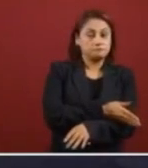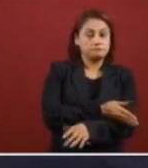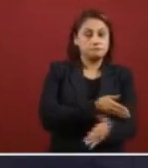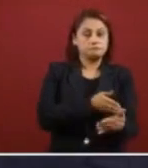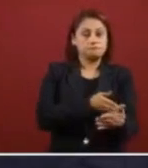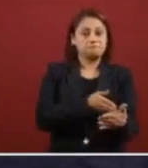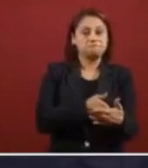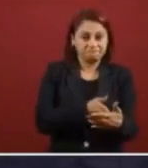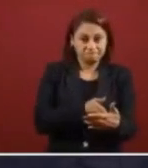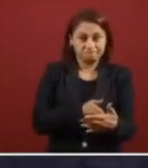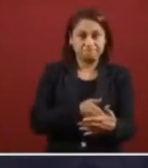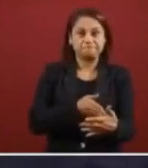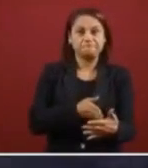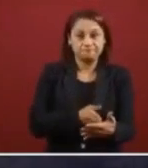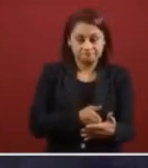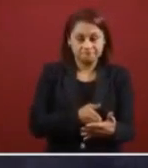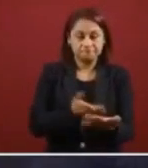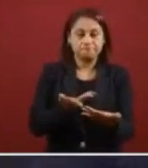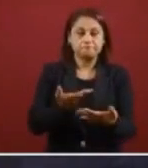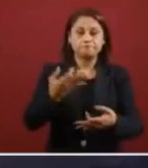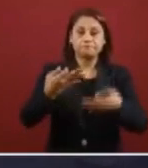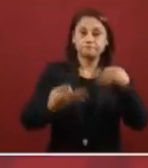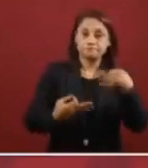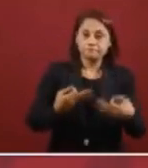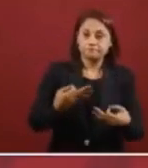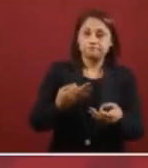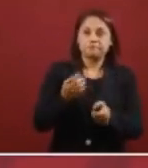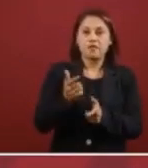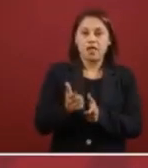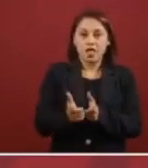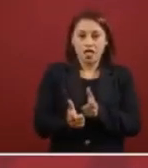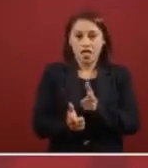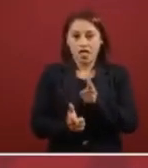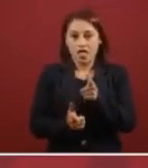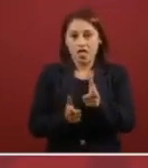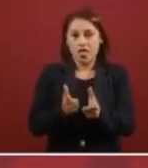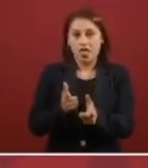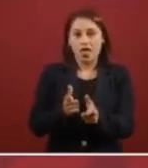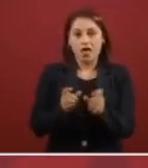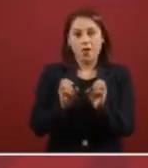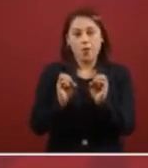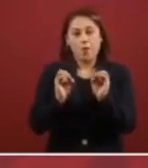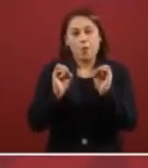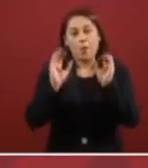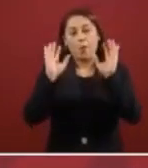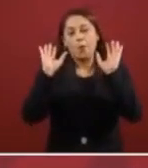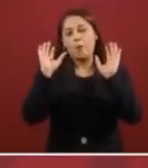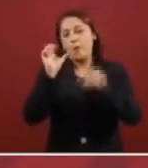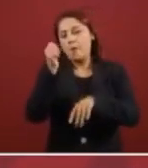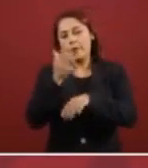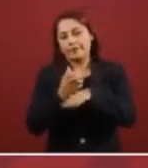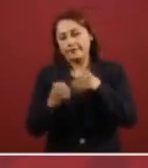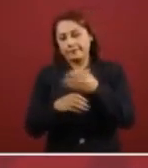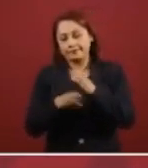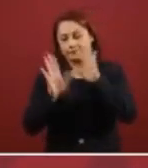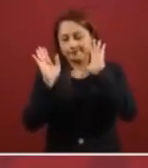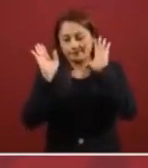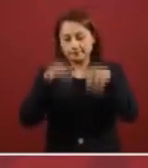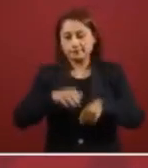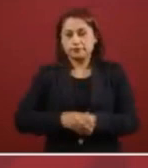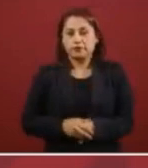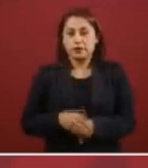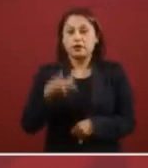Lentitud. And slowness. O por lo que fuese. Or for whatever reason. No se les daba curso. They